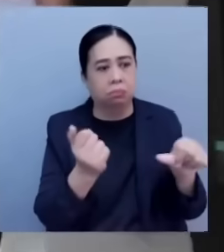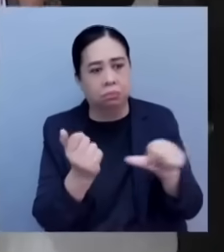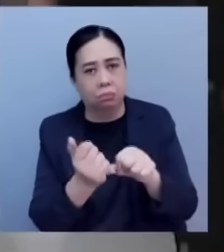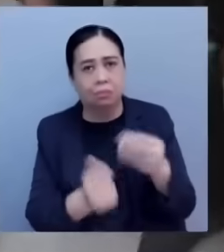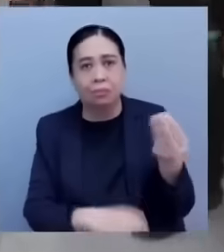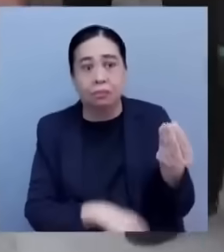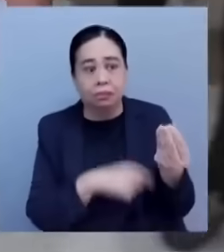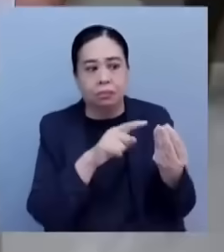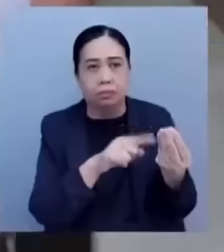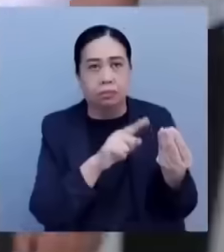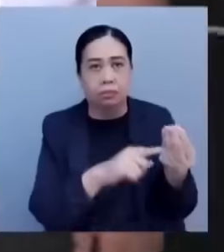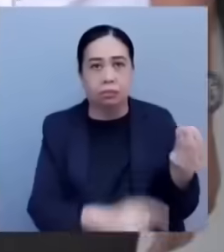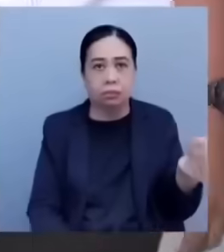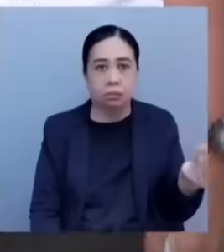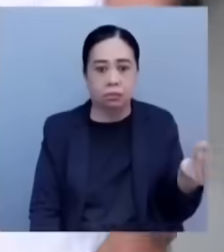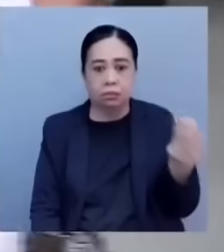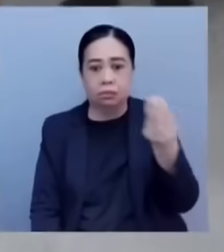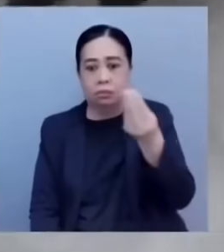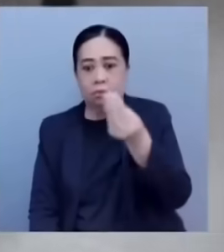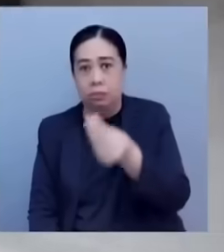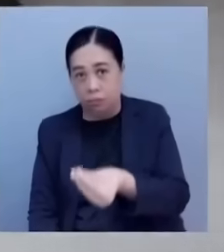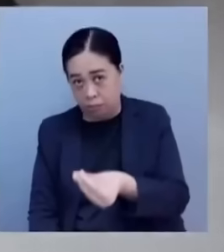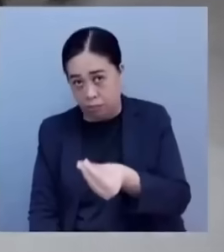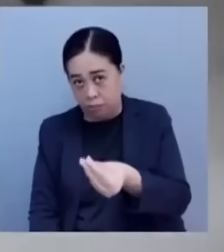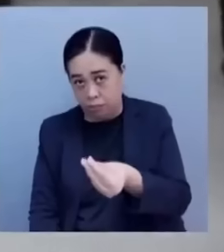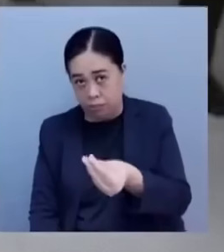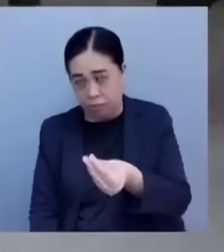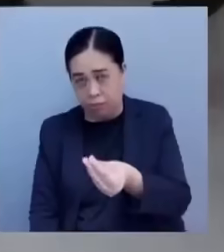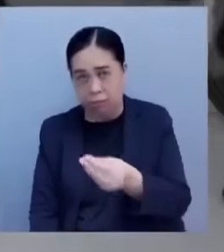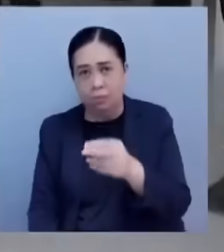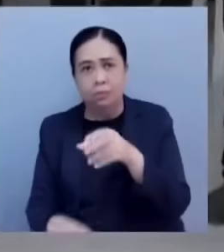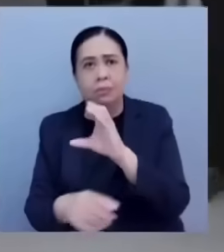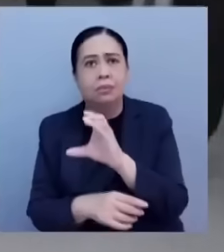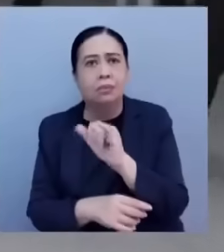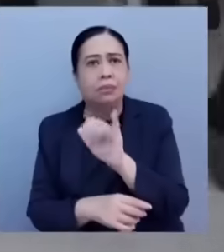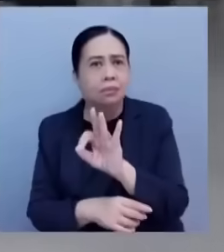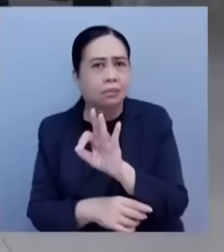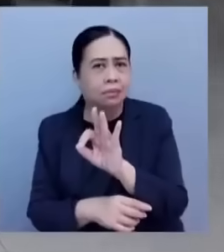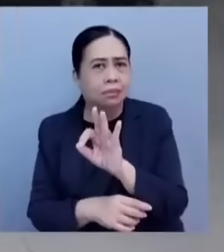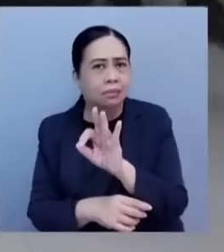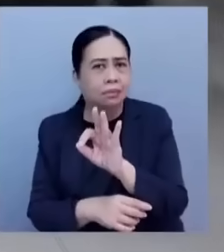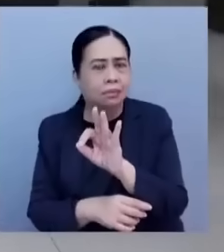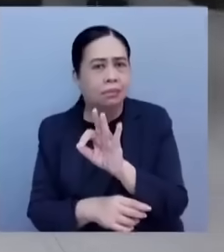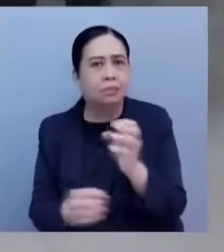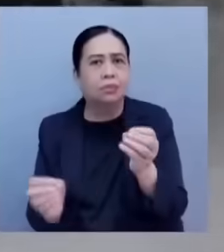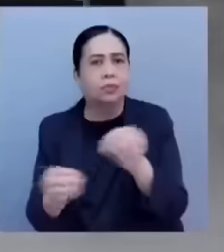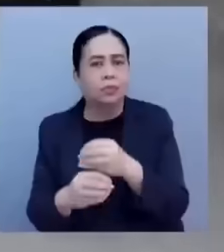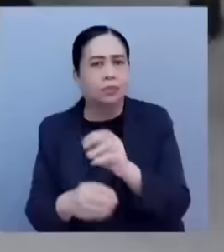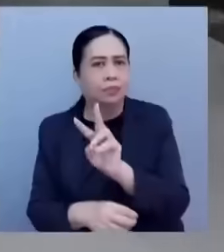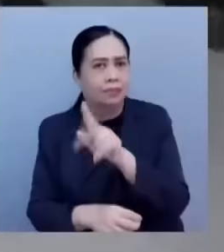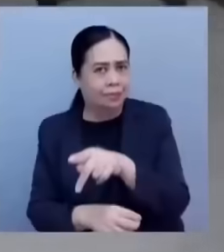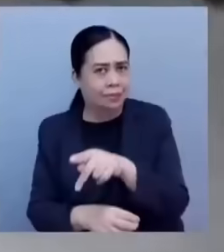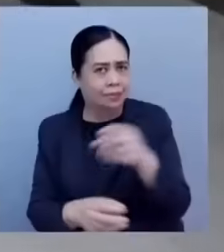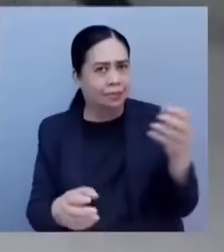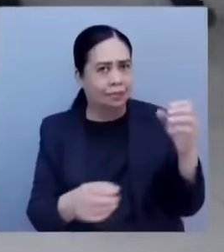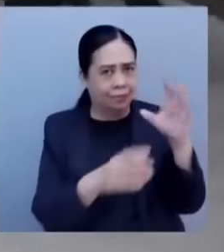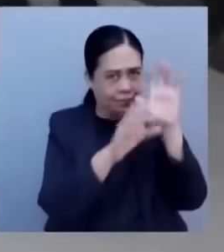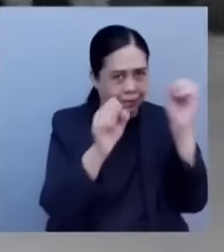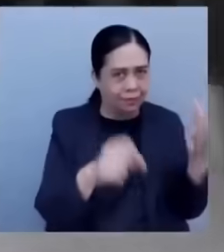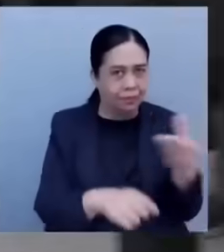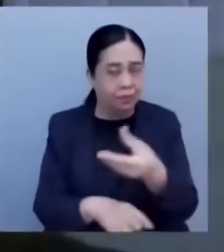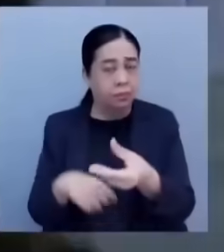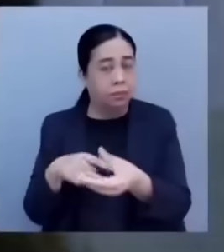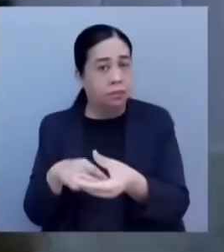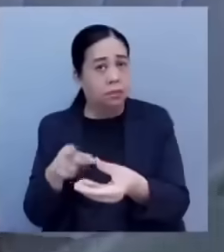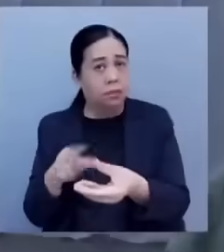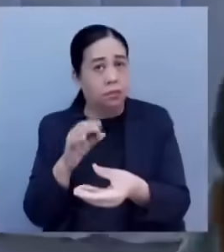went into a supposed confidential fund under the office of the Vice President. And the truth of the matter is, if